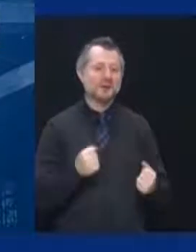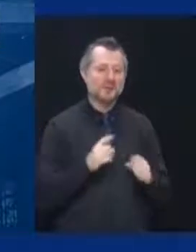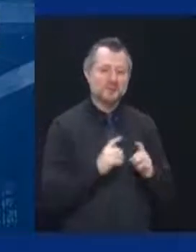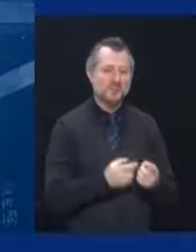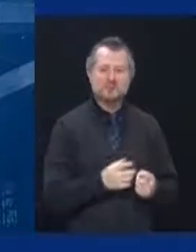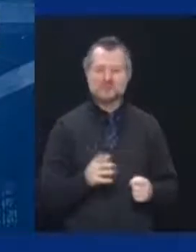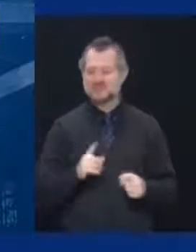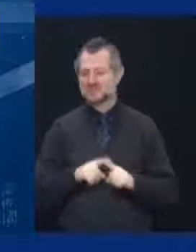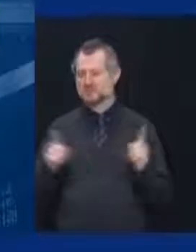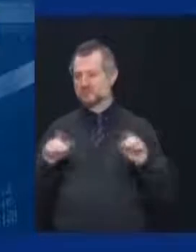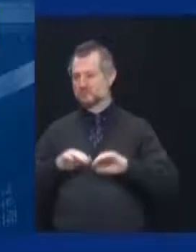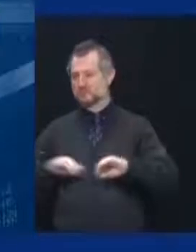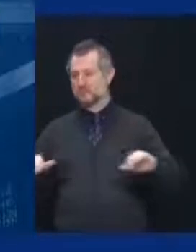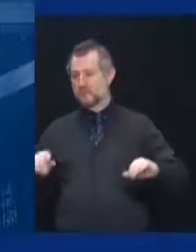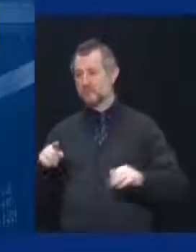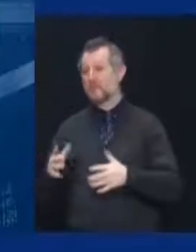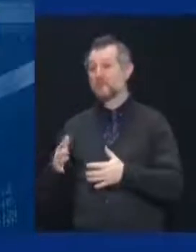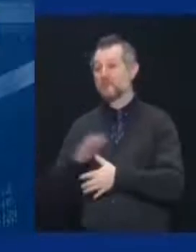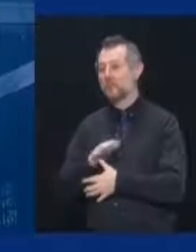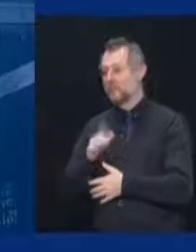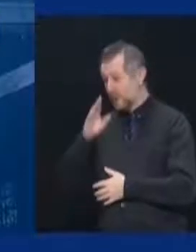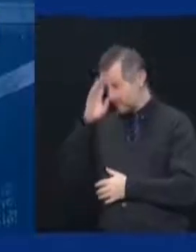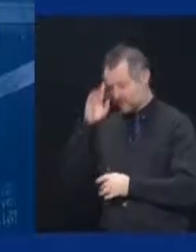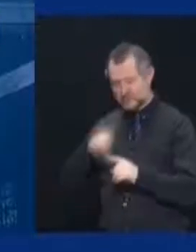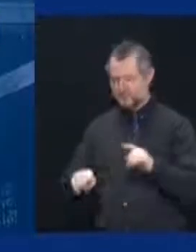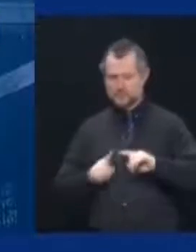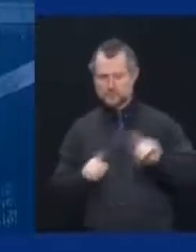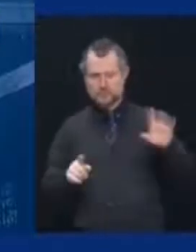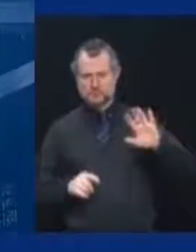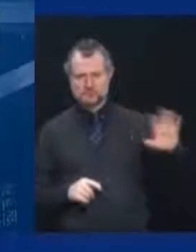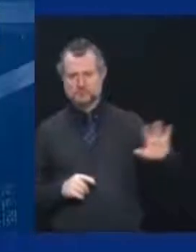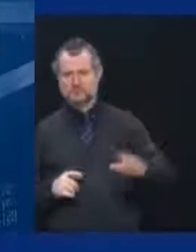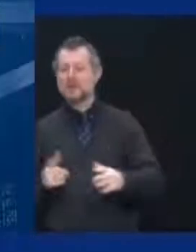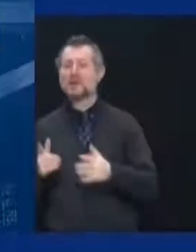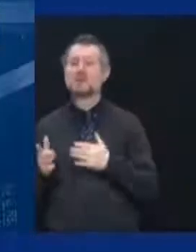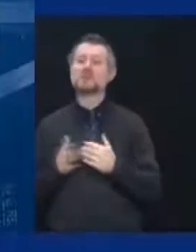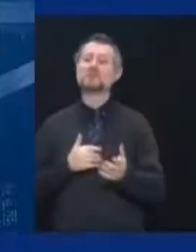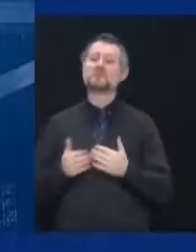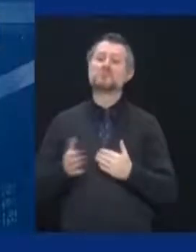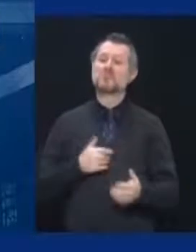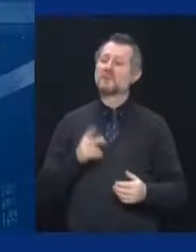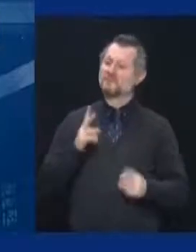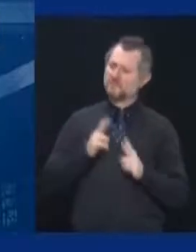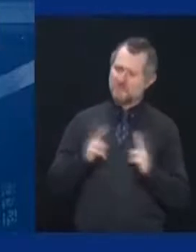has to, the hospital has to, et cetera. But they are the most effective